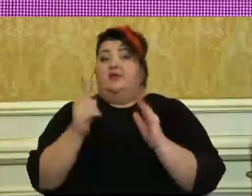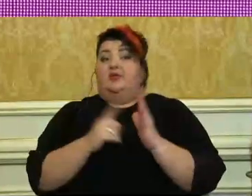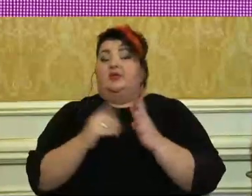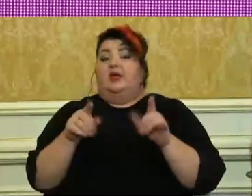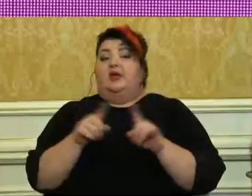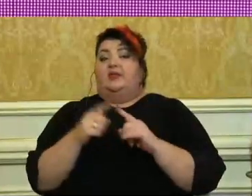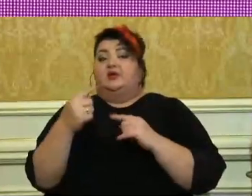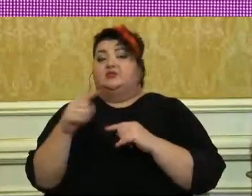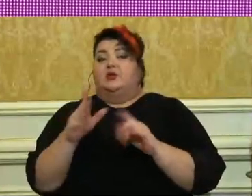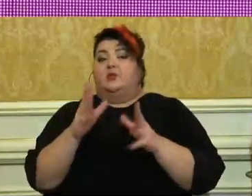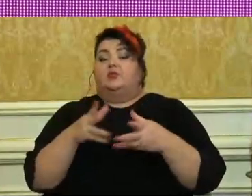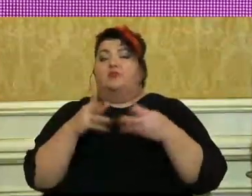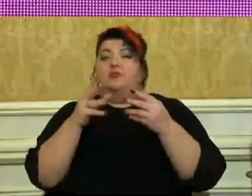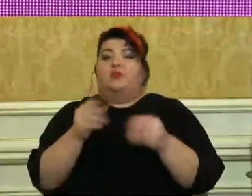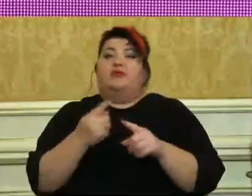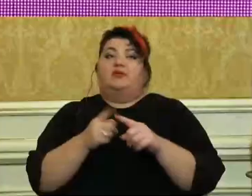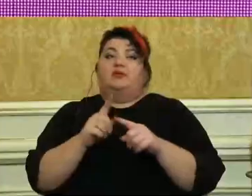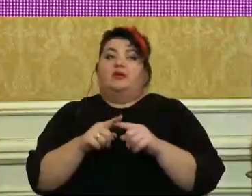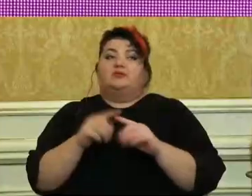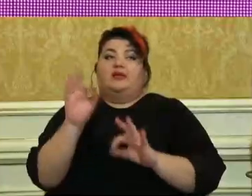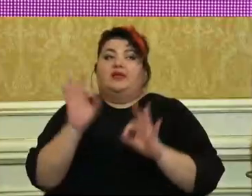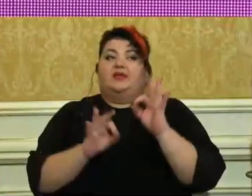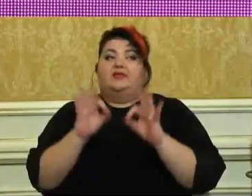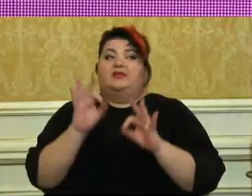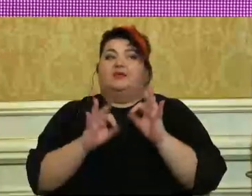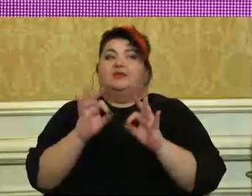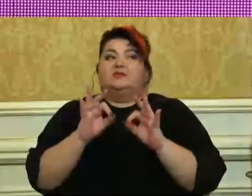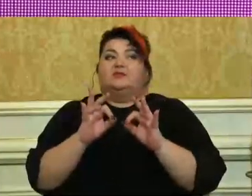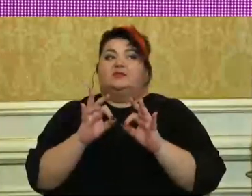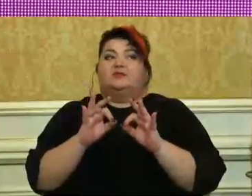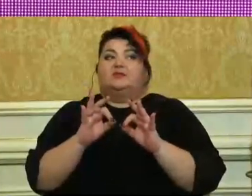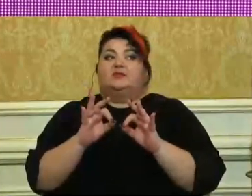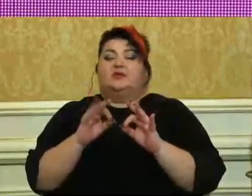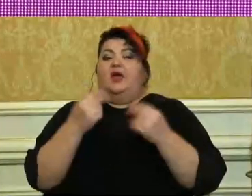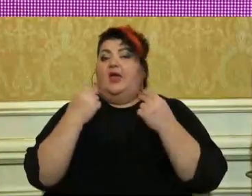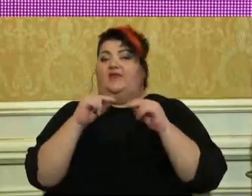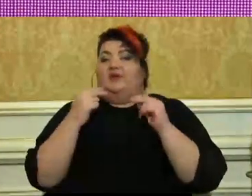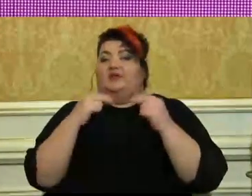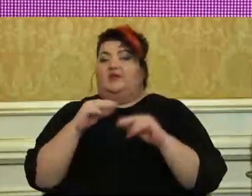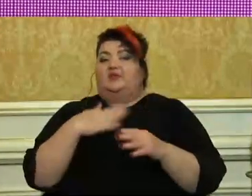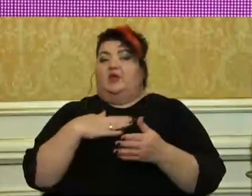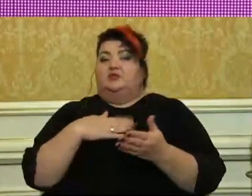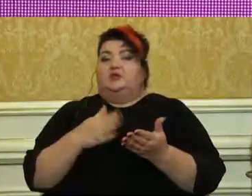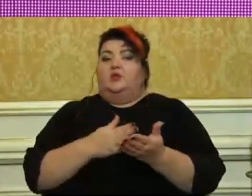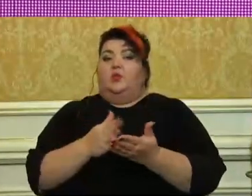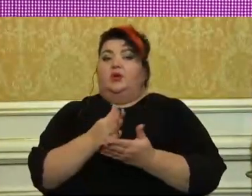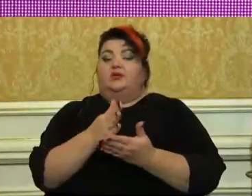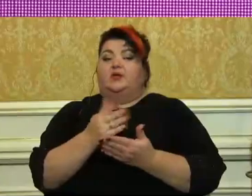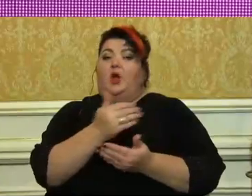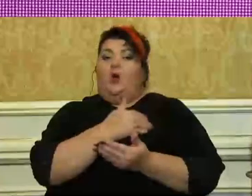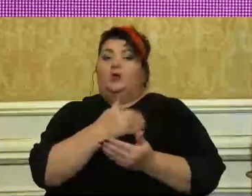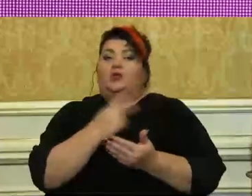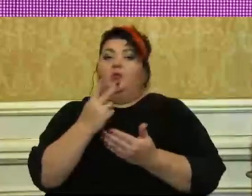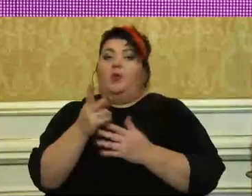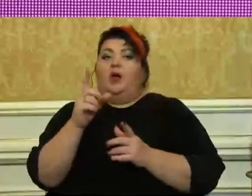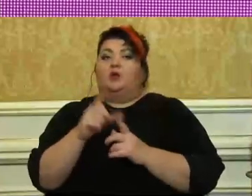education? So, well, is it possible to make it faster? What about the index of equality, gender equality,